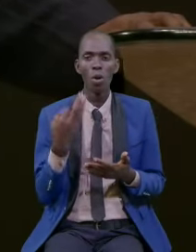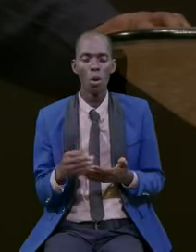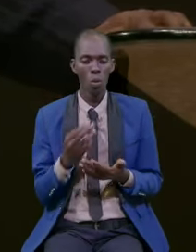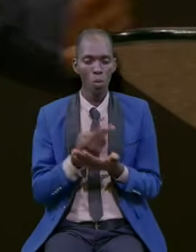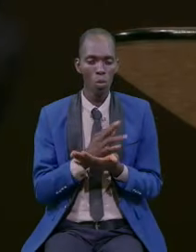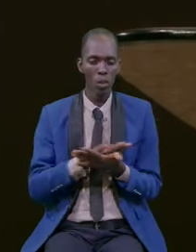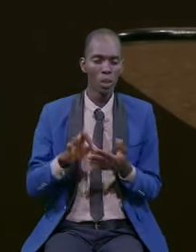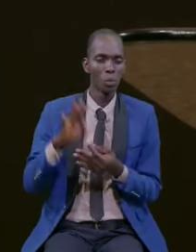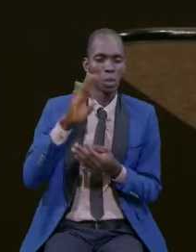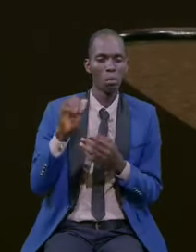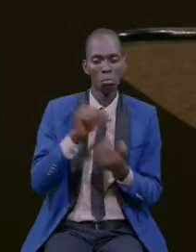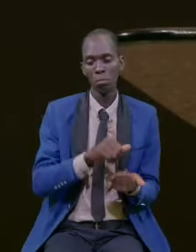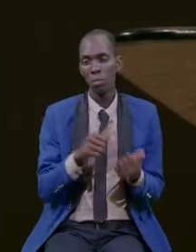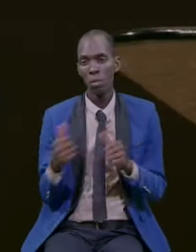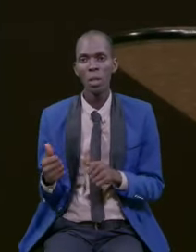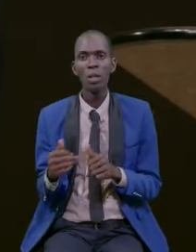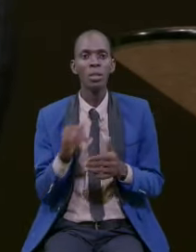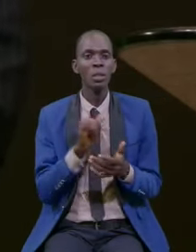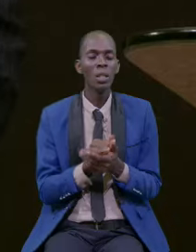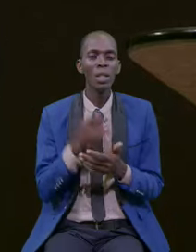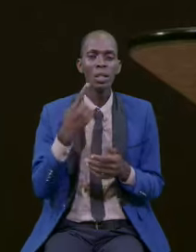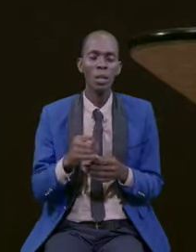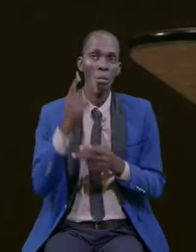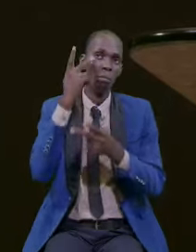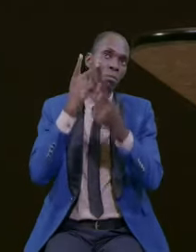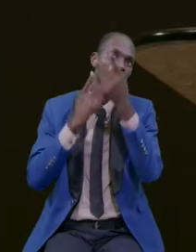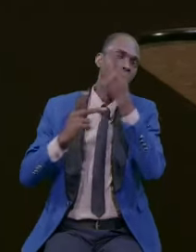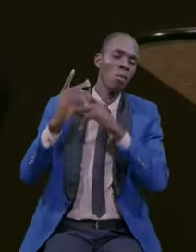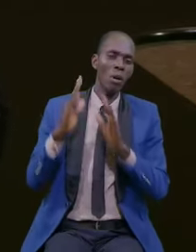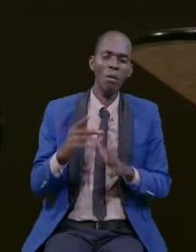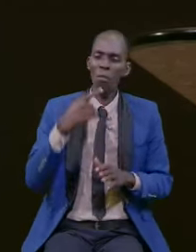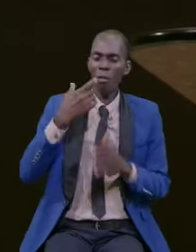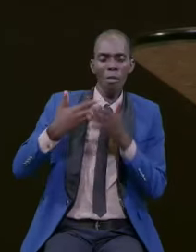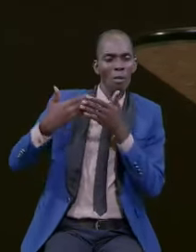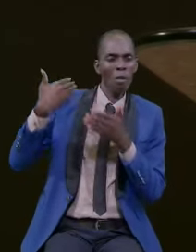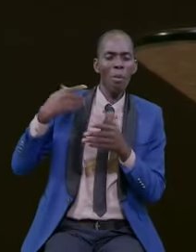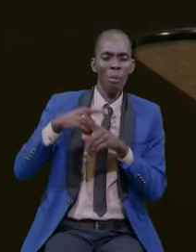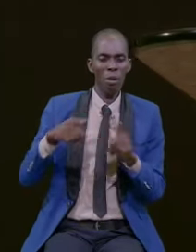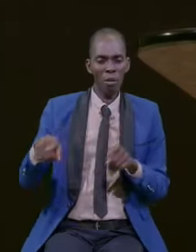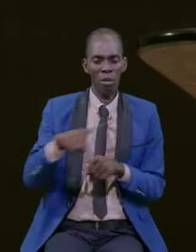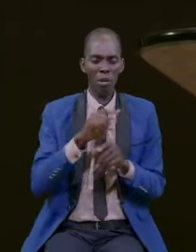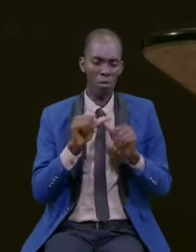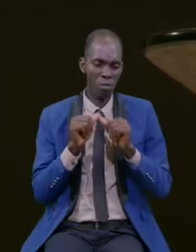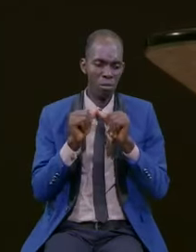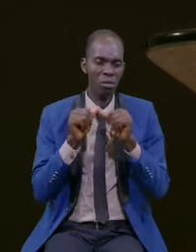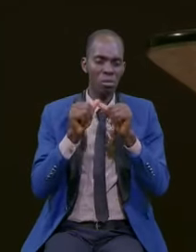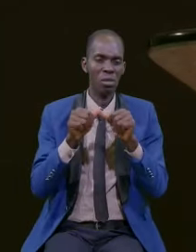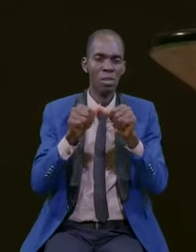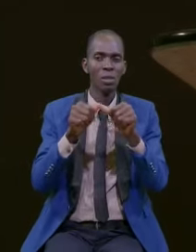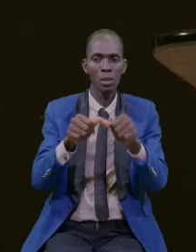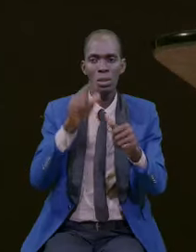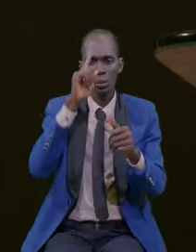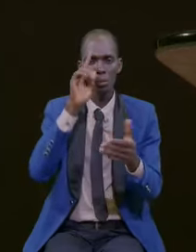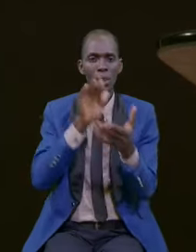the Old Testament that the prophets have spoken about. And they kept on believing, kept on believing, kept on